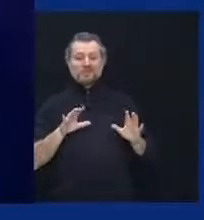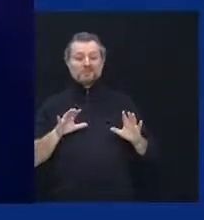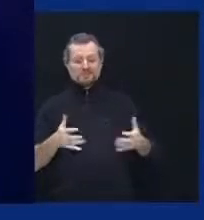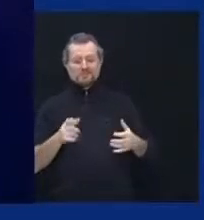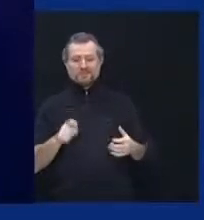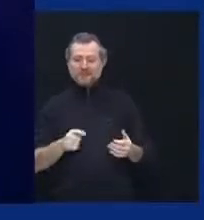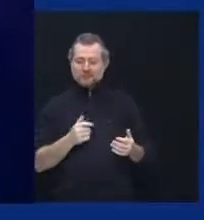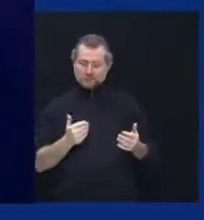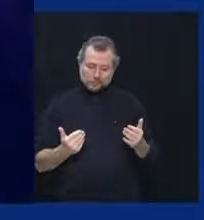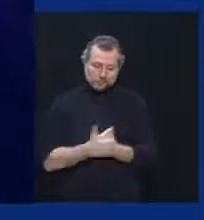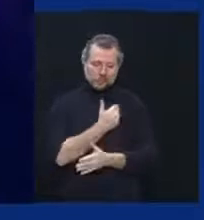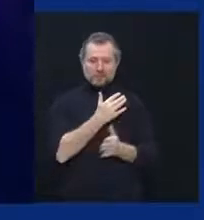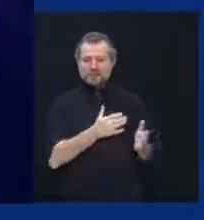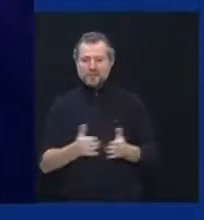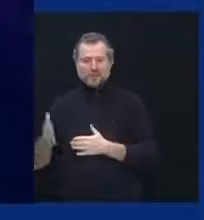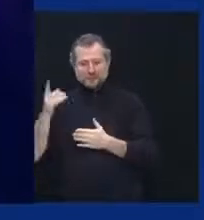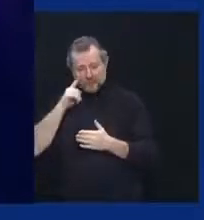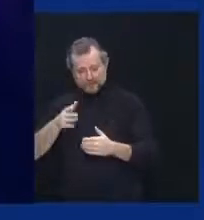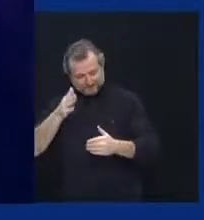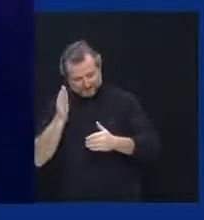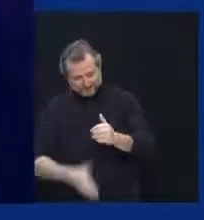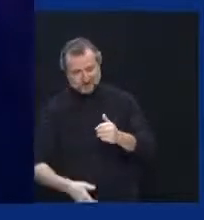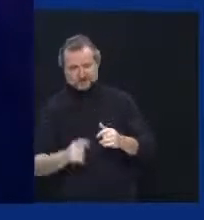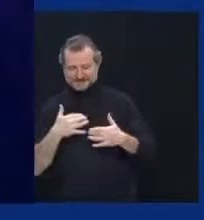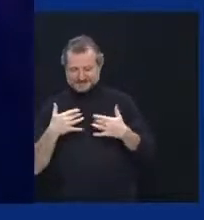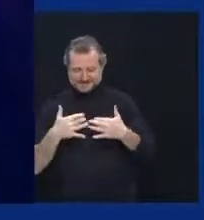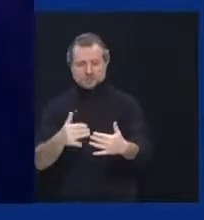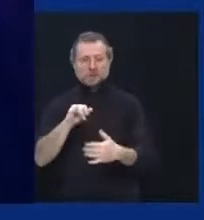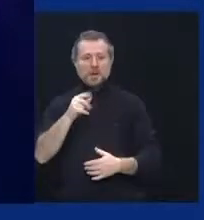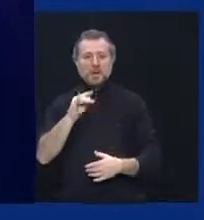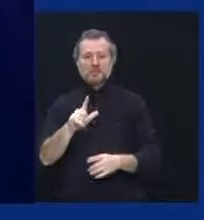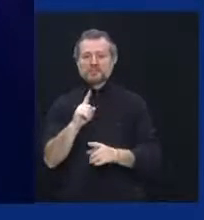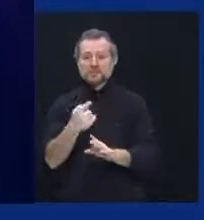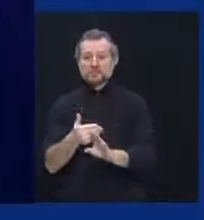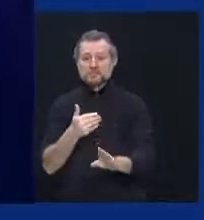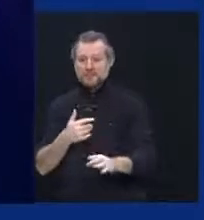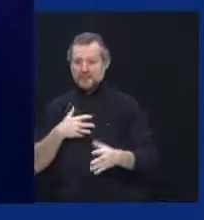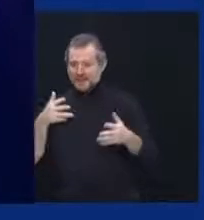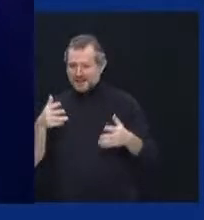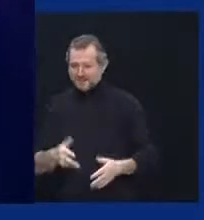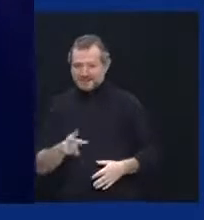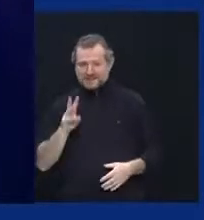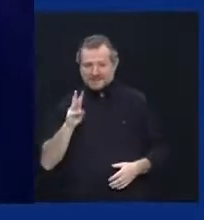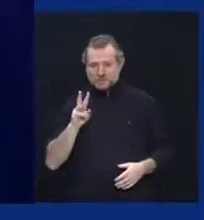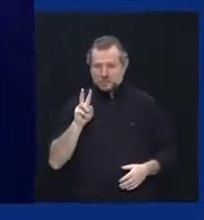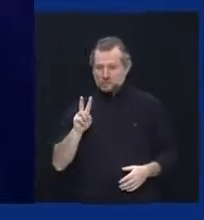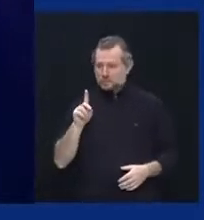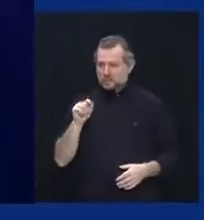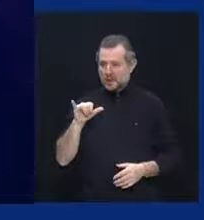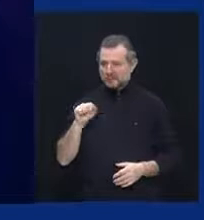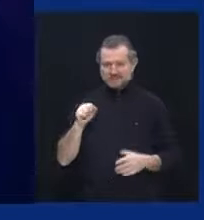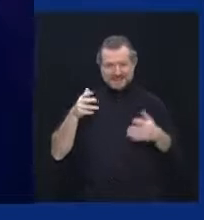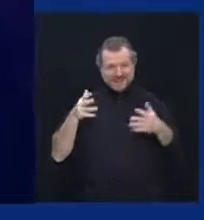1. April 1 is only 62 days away. Many localities are doing a great job.